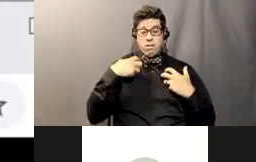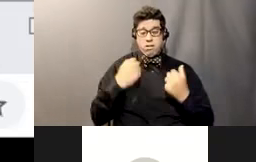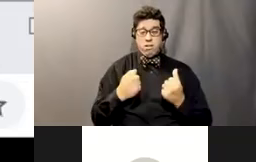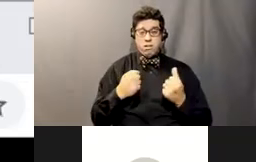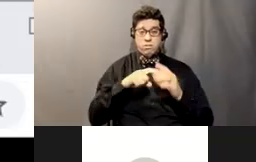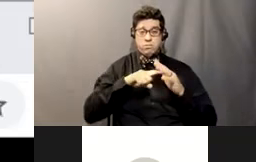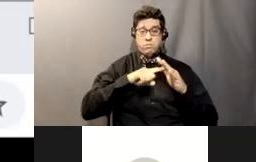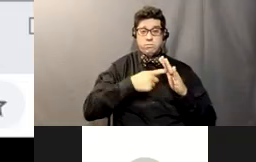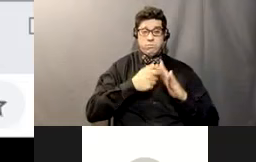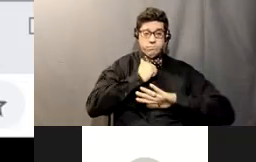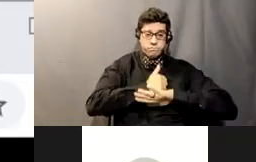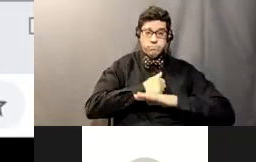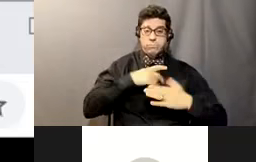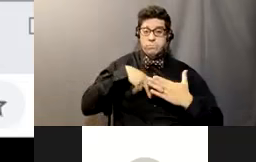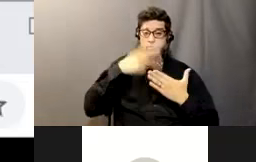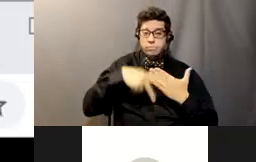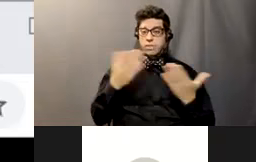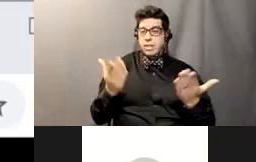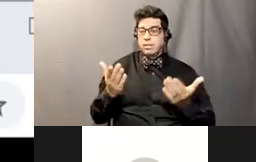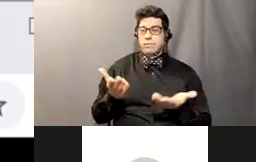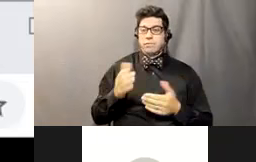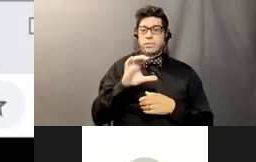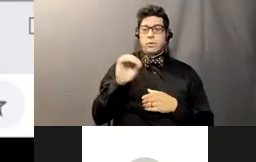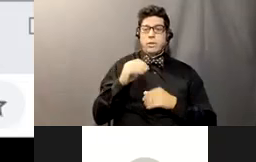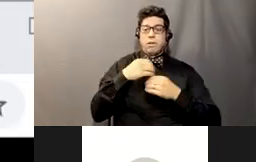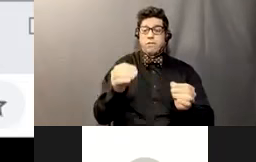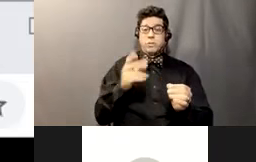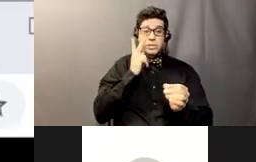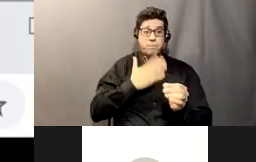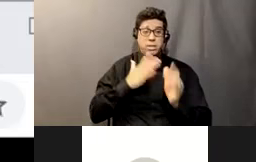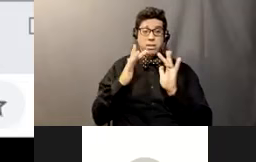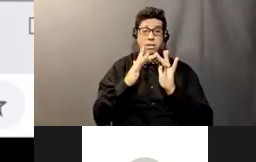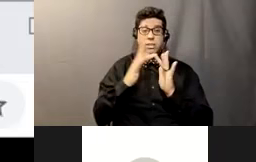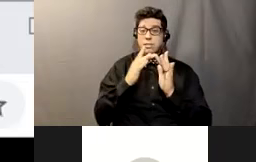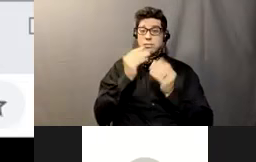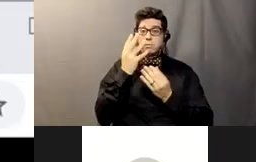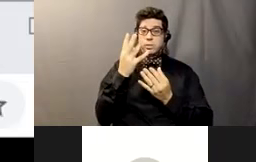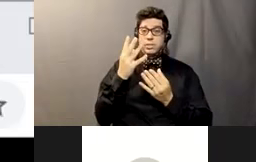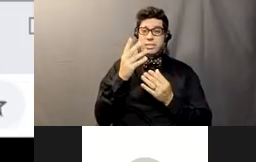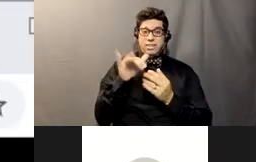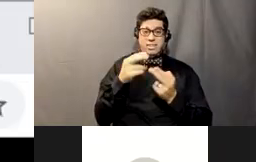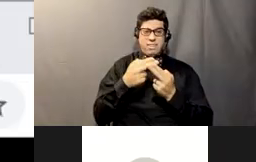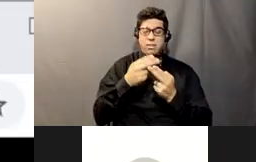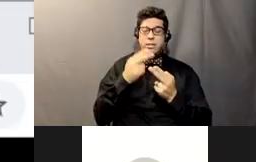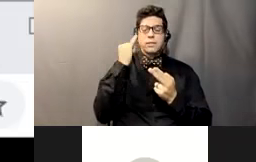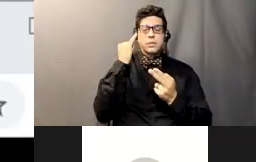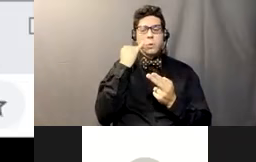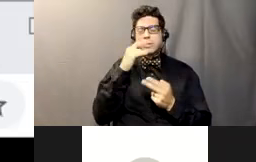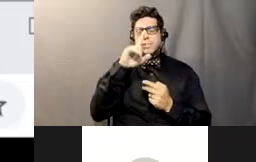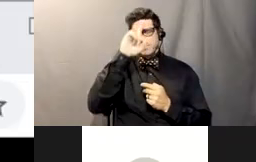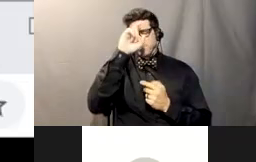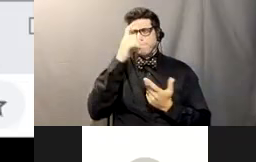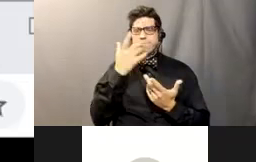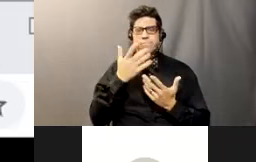health here at the county office. You see there my contact information on that slide. So if you have any questions or you want to know how do